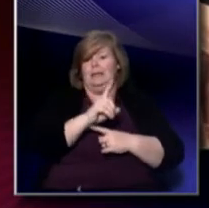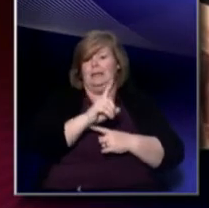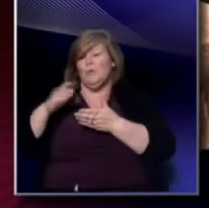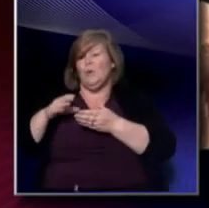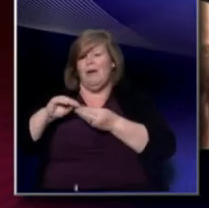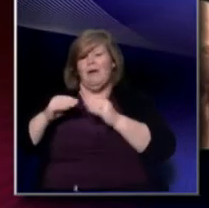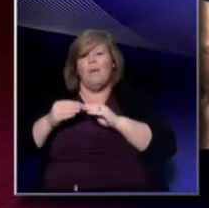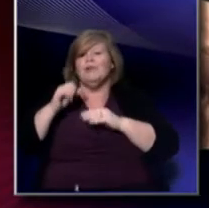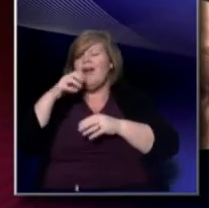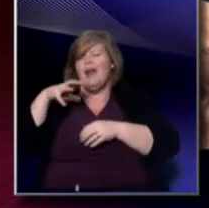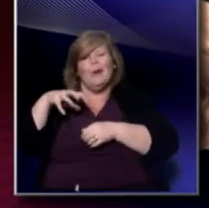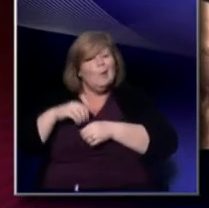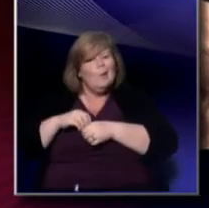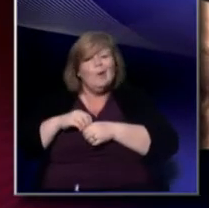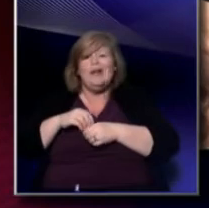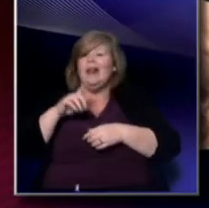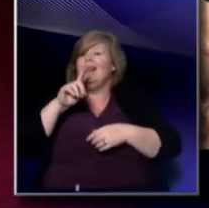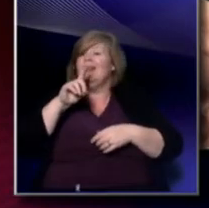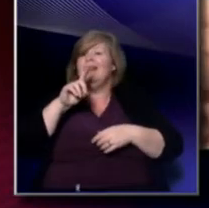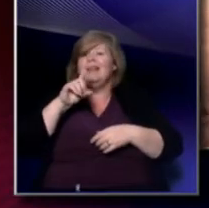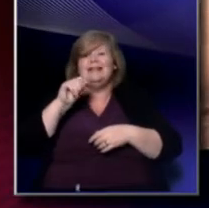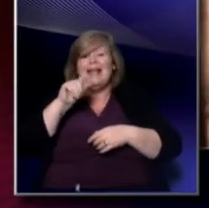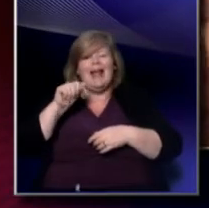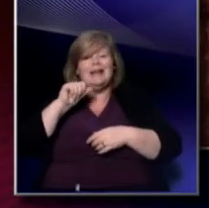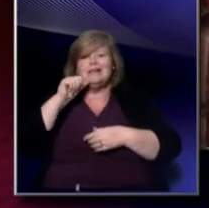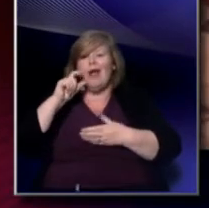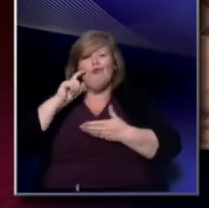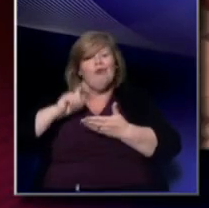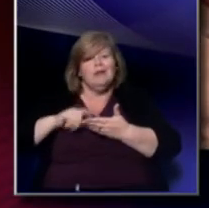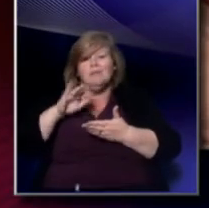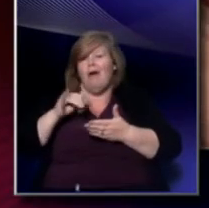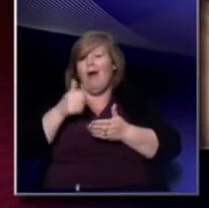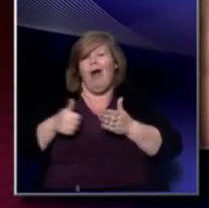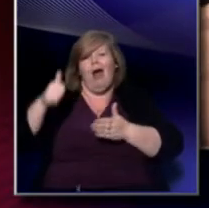ASD by the state for improvement.